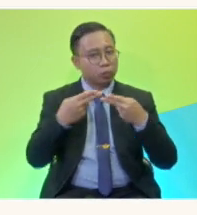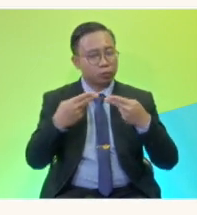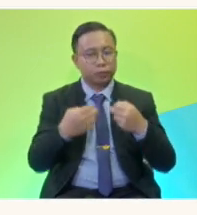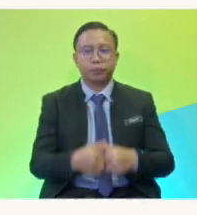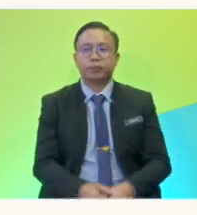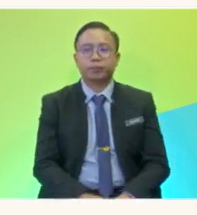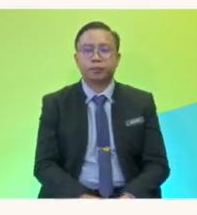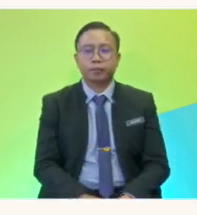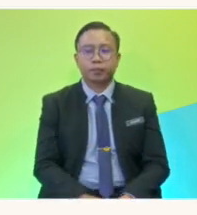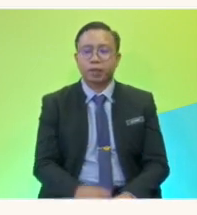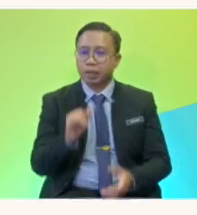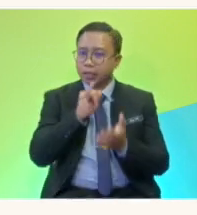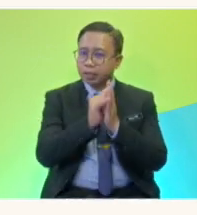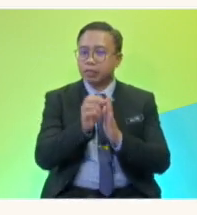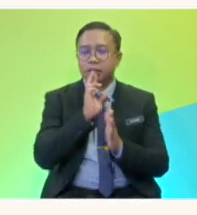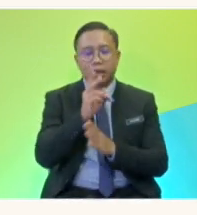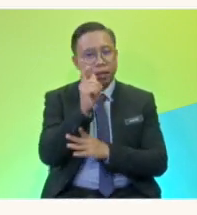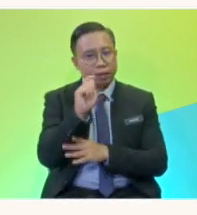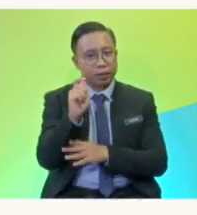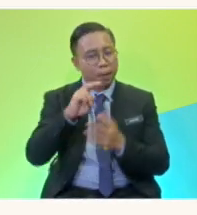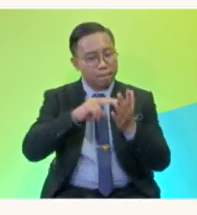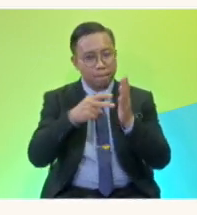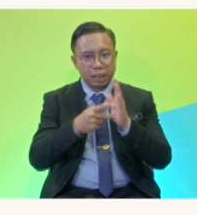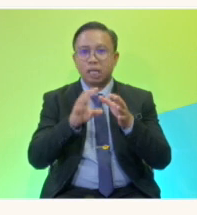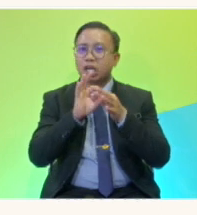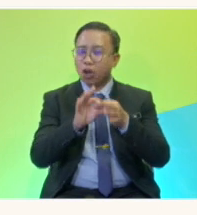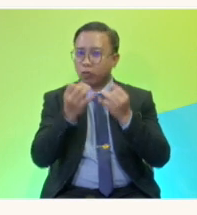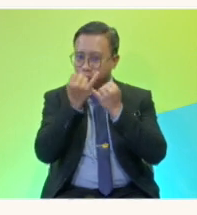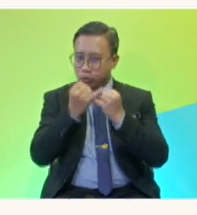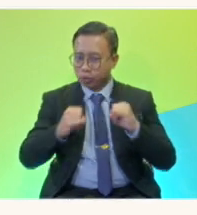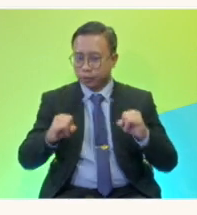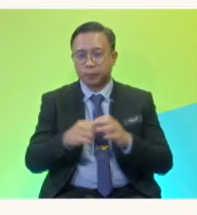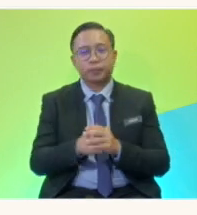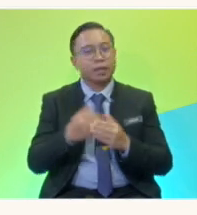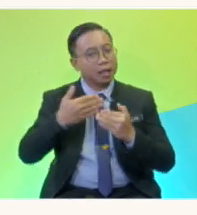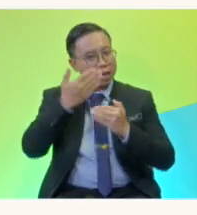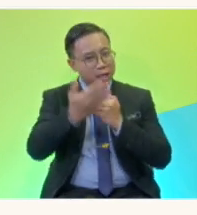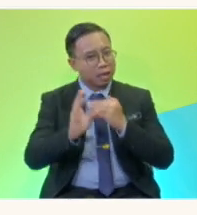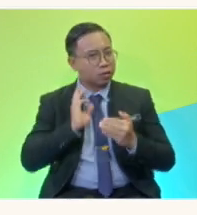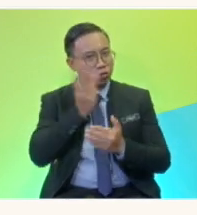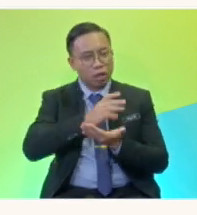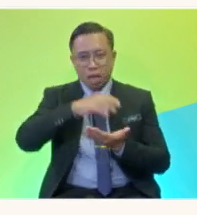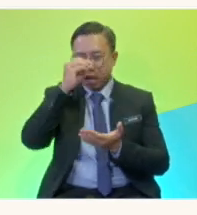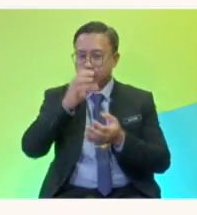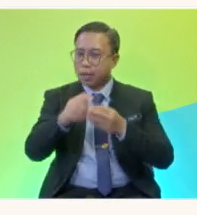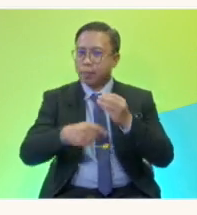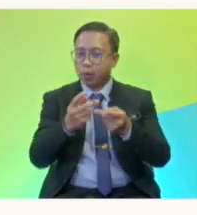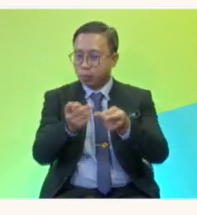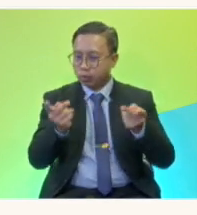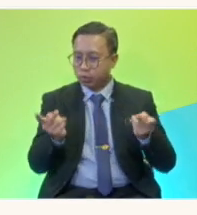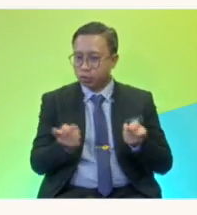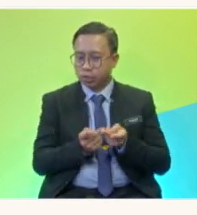All right, these are the what's the meaning of joints? Mm-hmm. Okay, next we are going to learn about position of joints in human